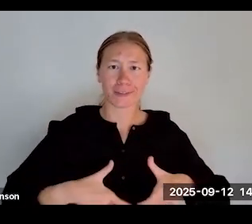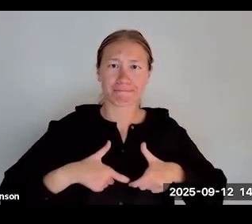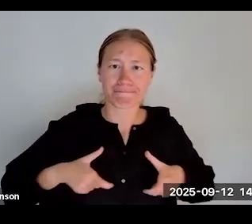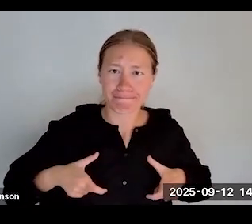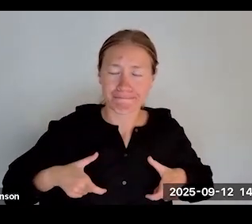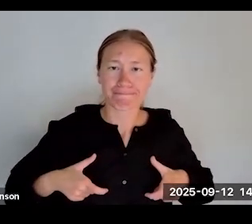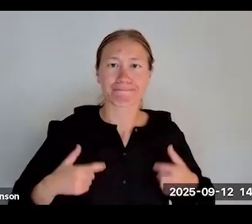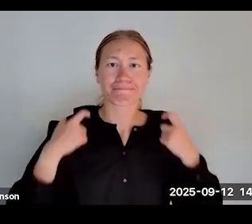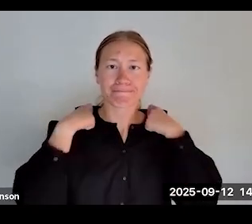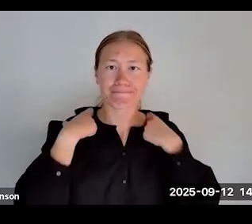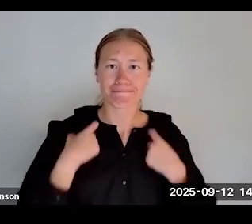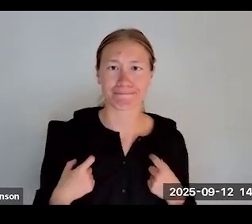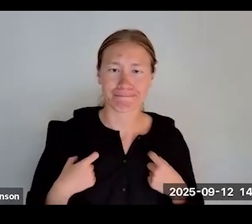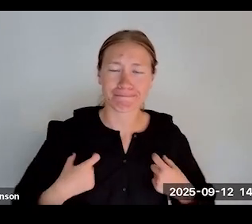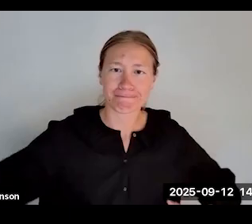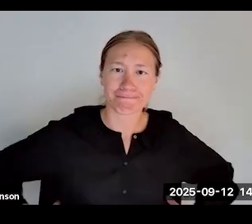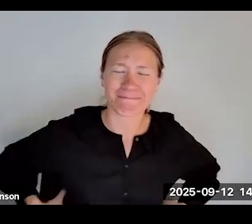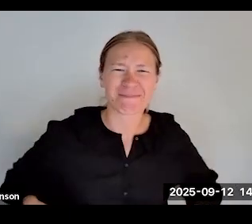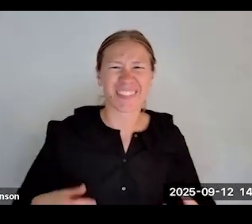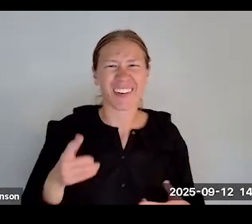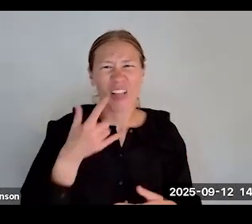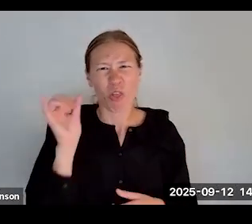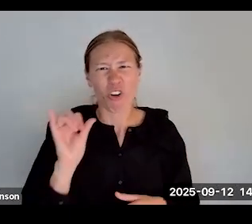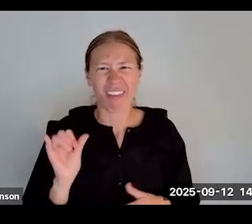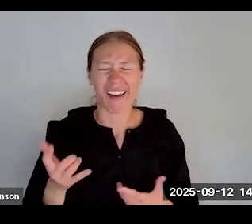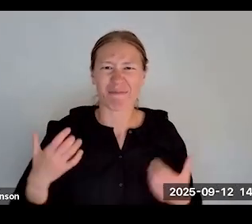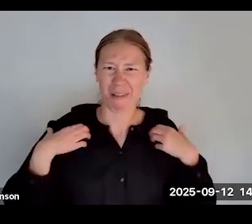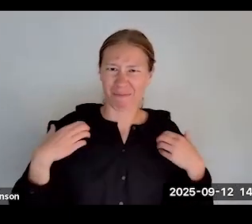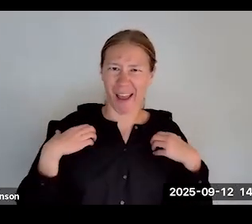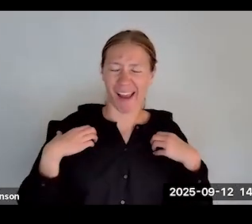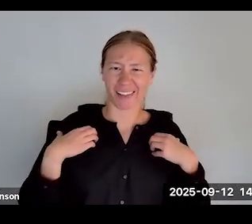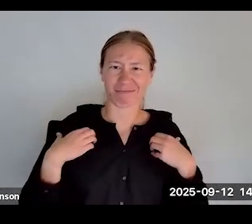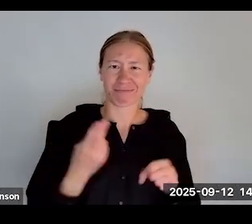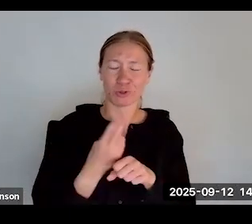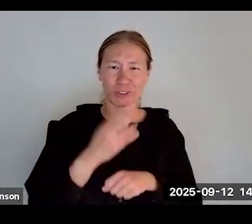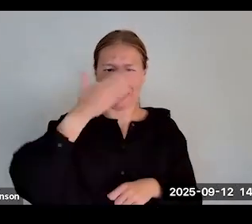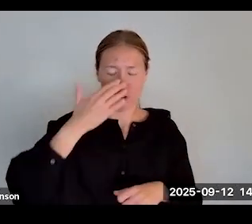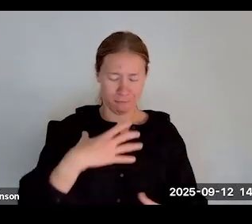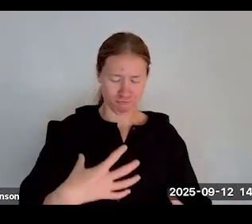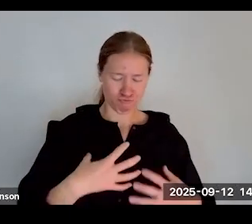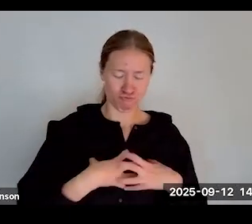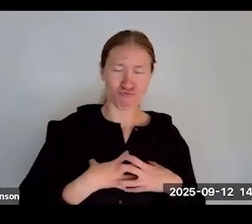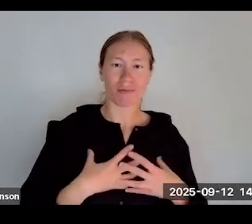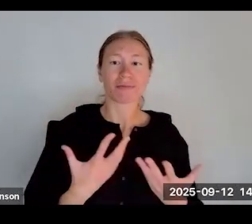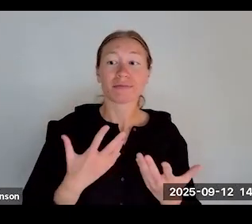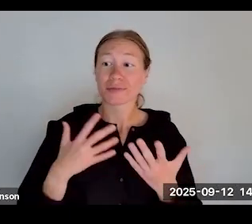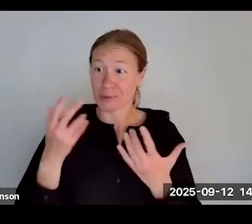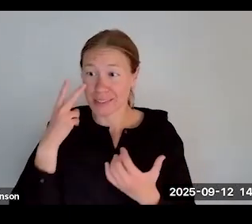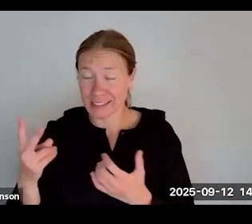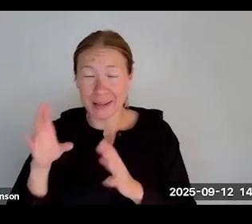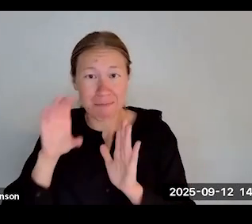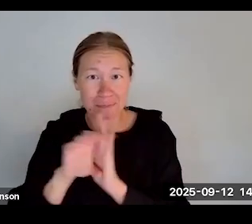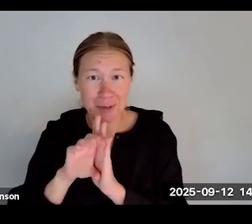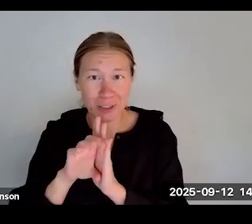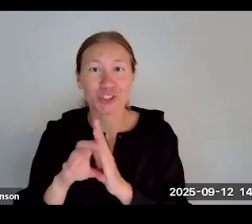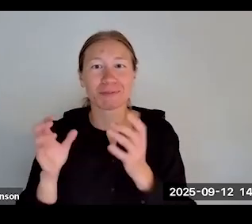by shoulder straps. It was worn sort of like a reverse backpack. Pictured on the slide is the cover of the book, where Cece illustrated